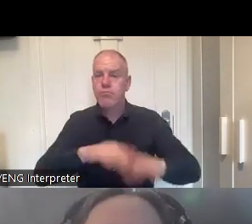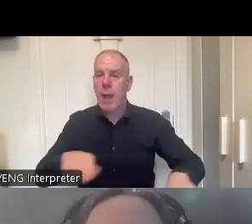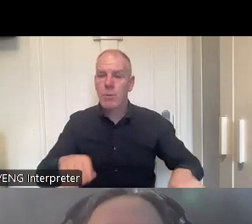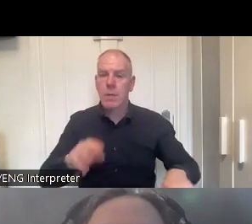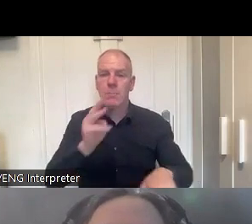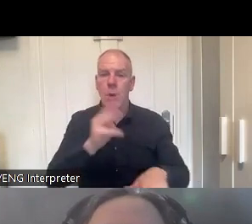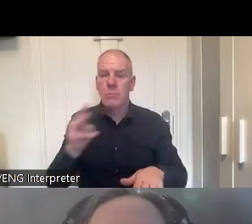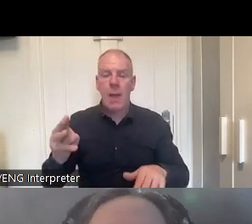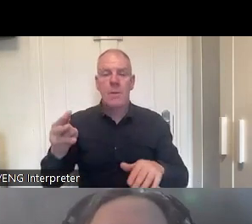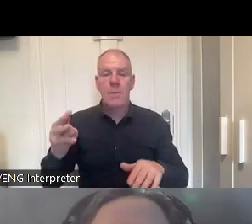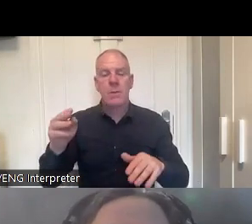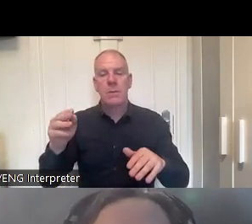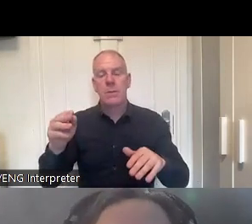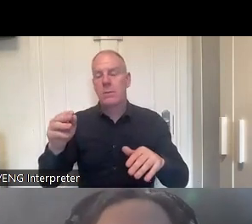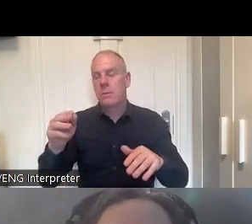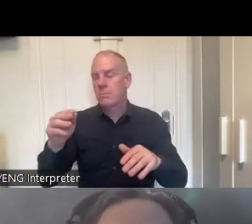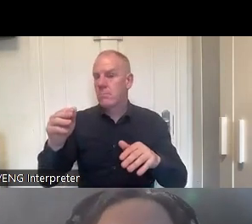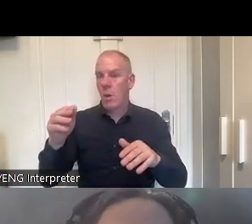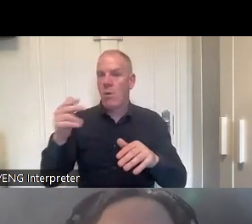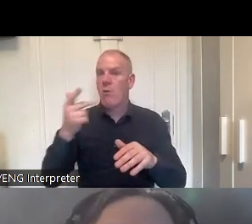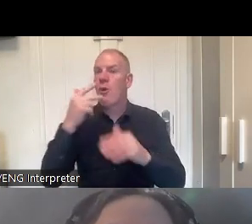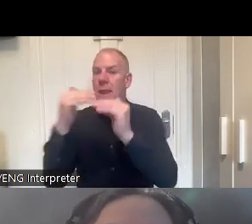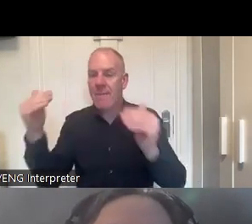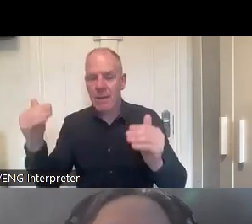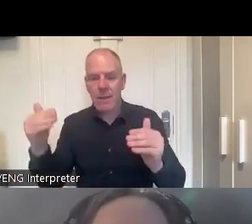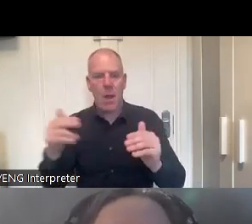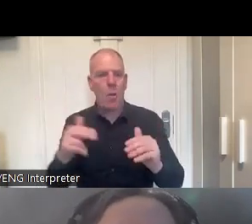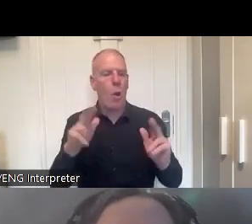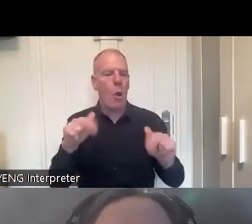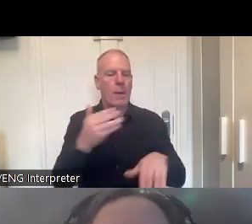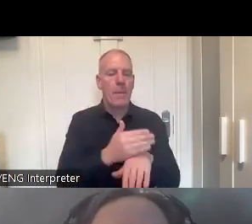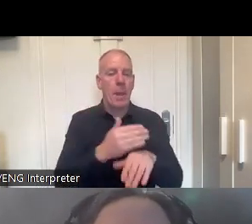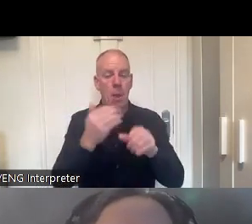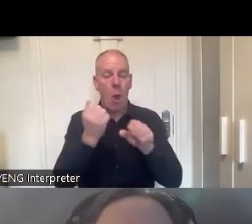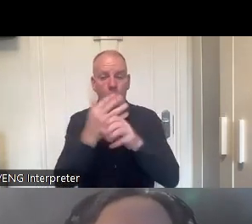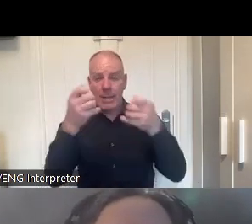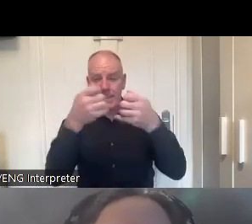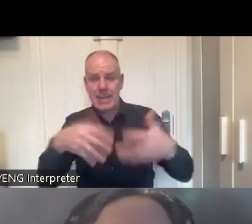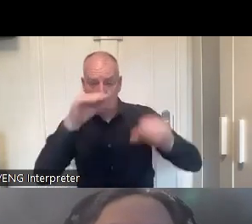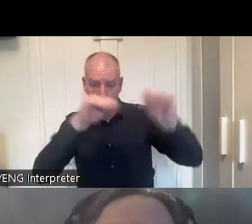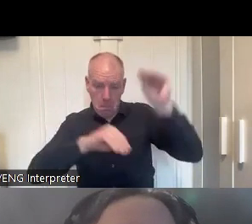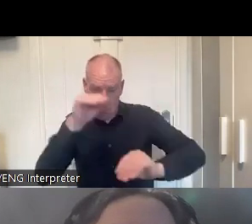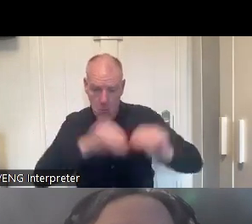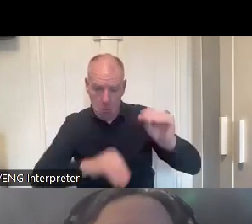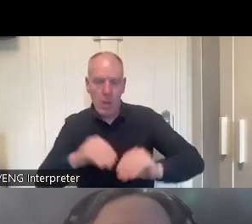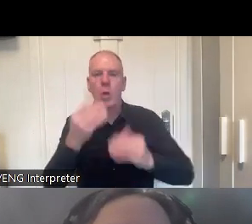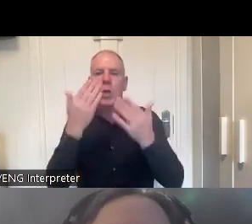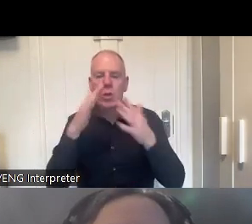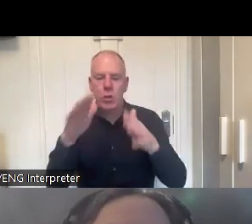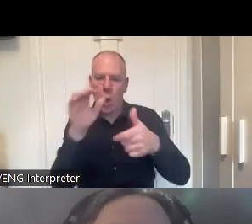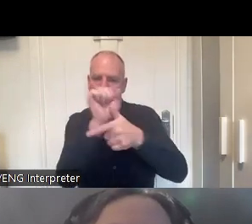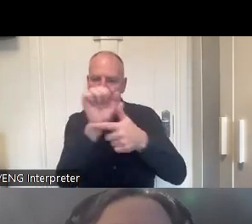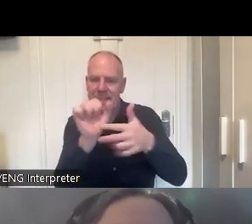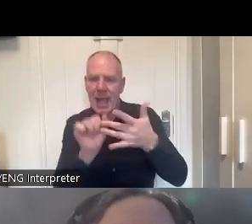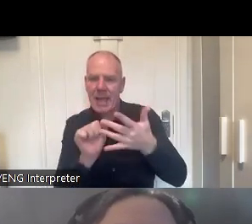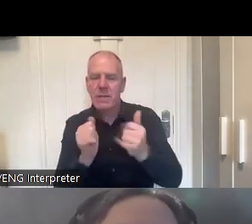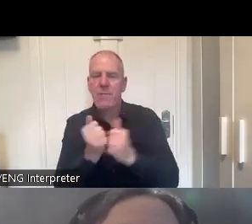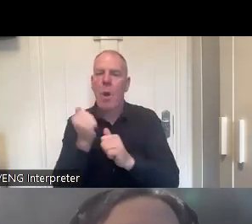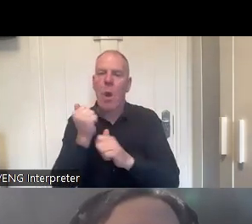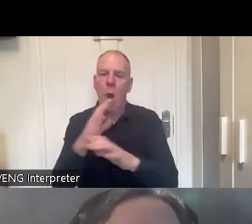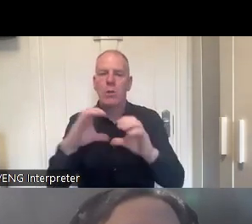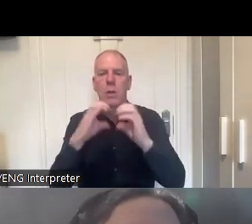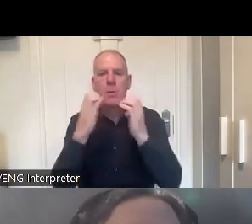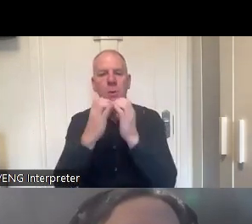third level, and unemployment. So these are put together to give a deprivation index for each community health network. And this is